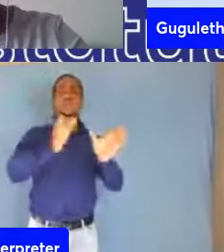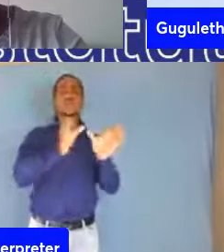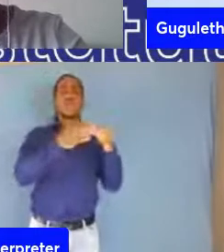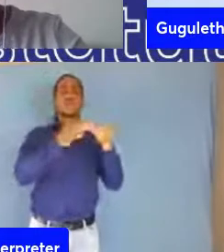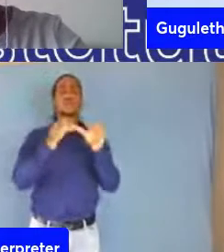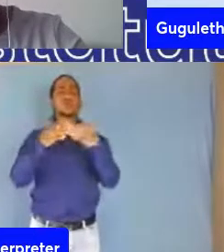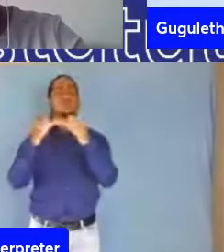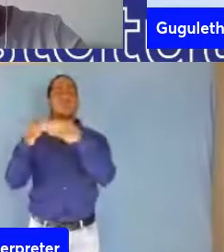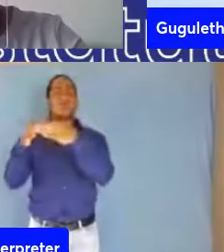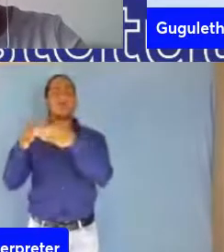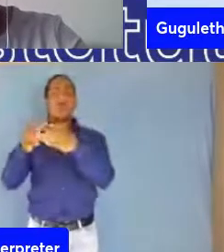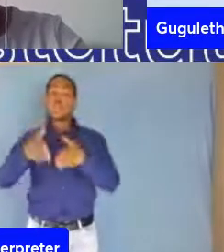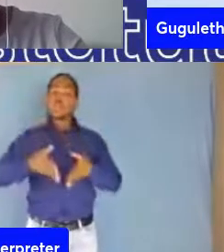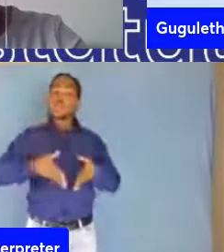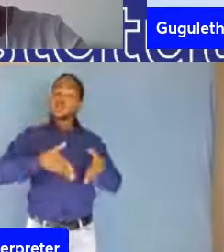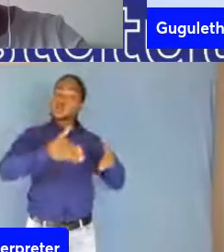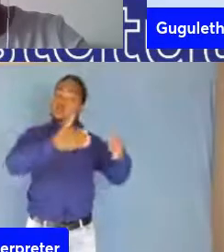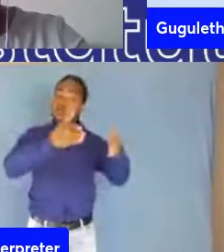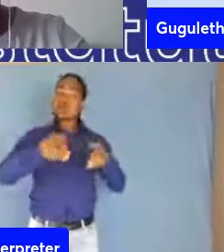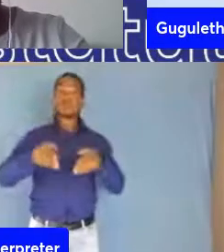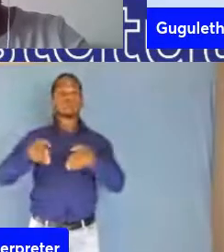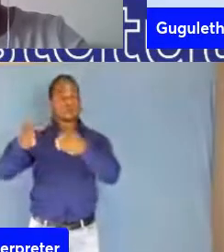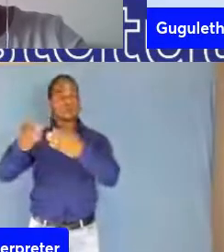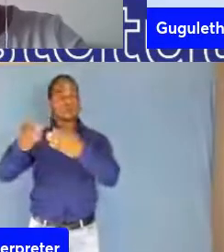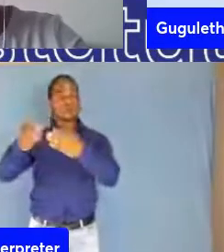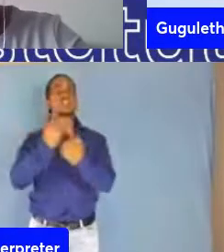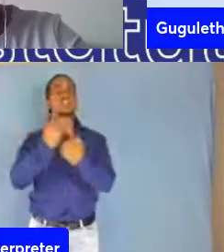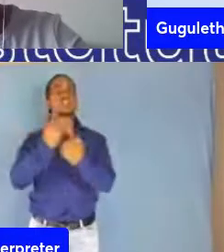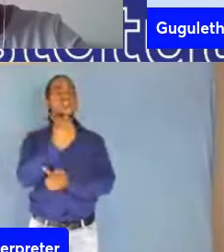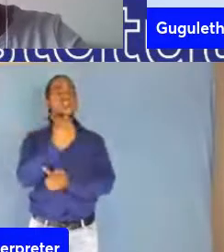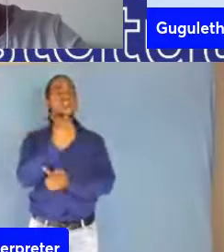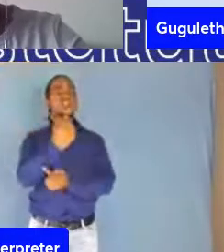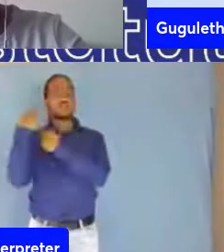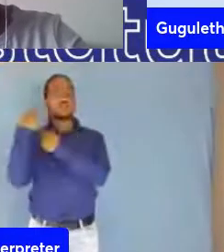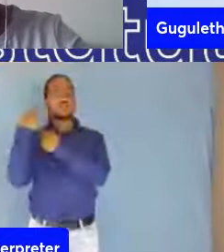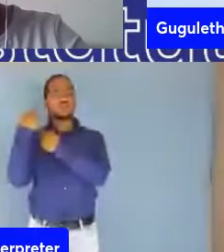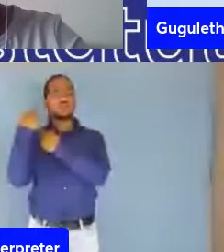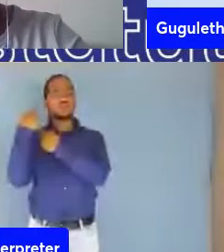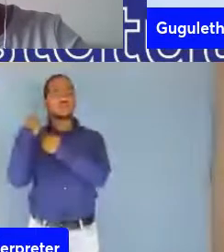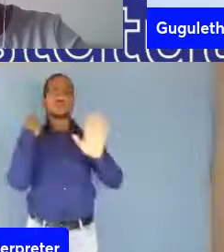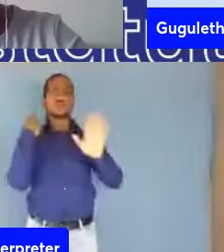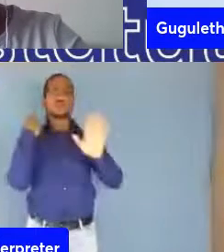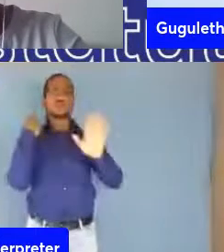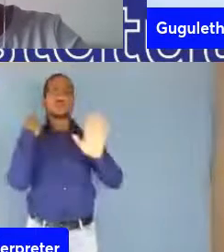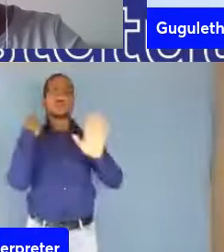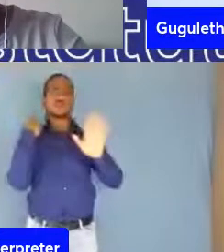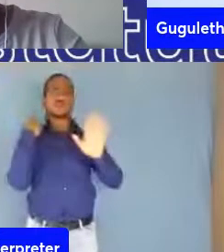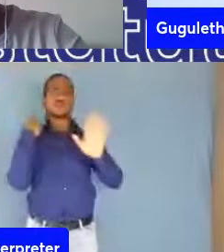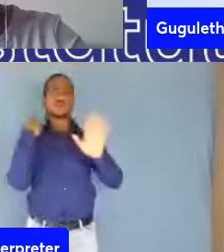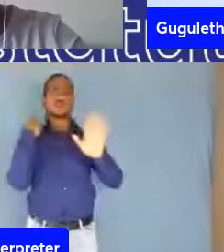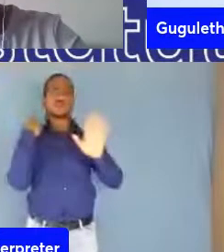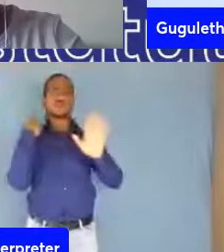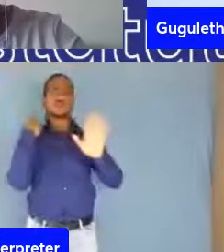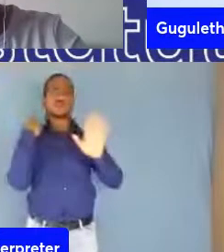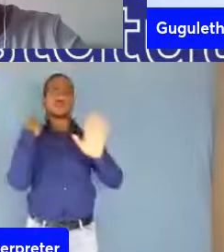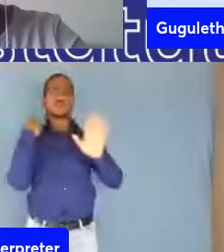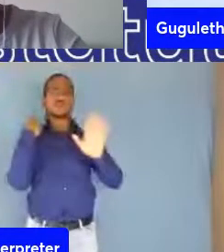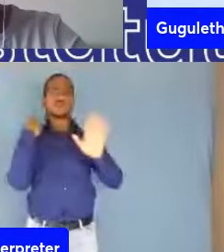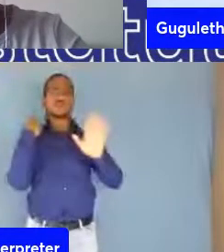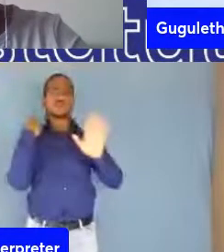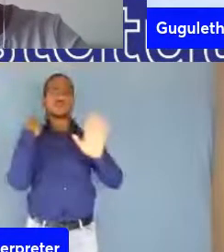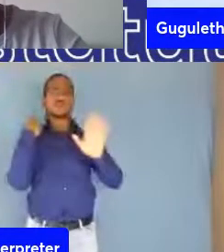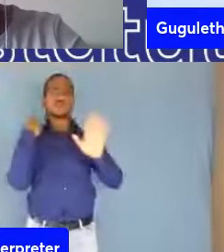happening on the streets. We know who the rapists are. We know who are the people who are taking advantage of